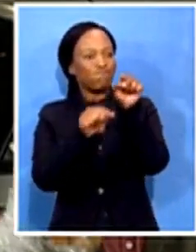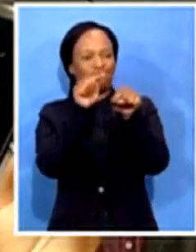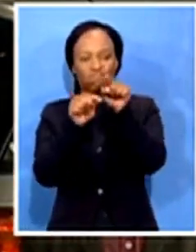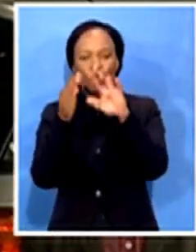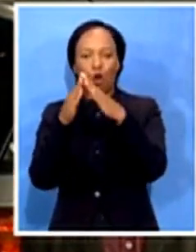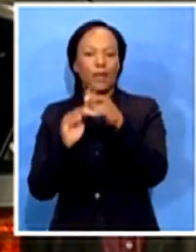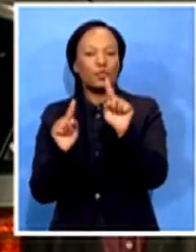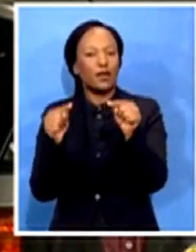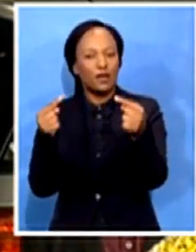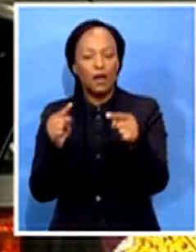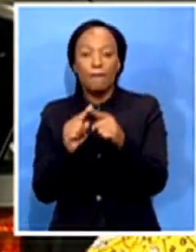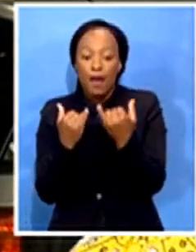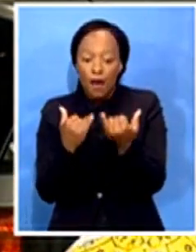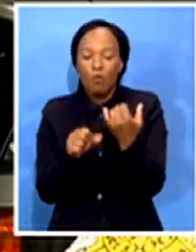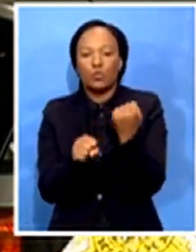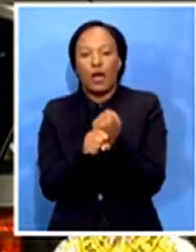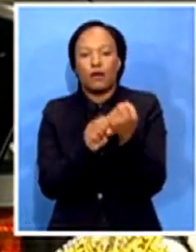need cooperation.